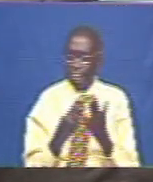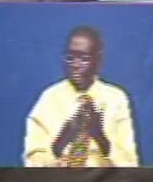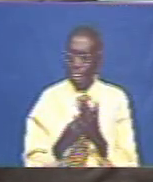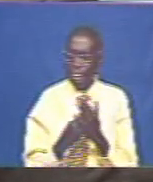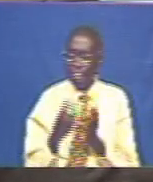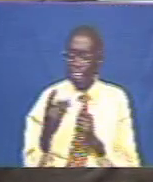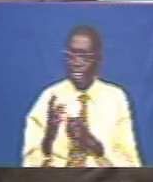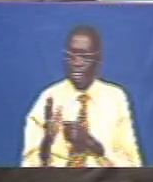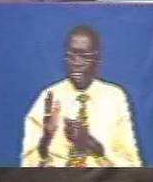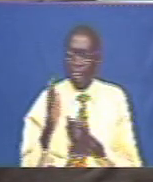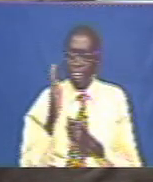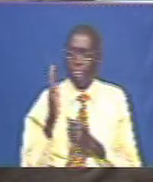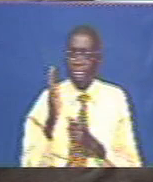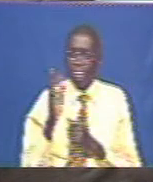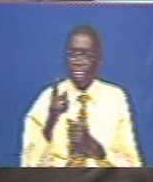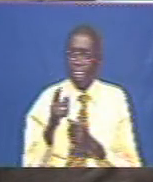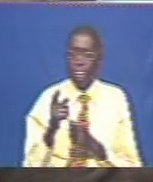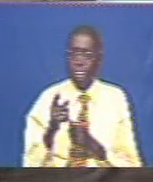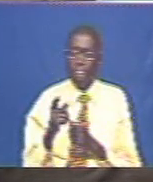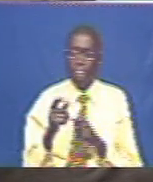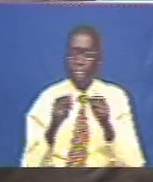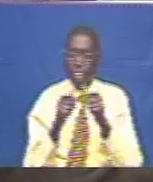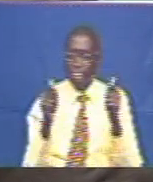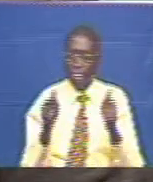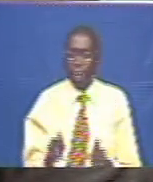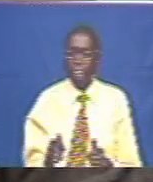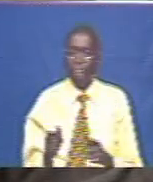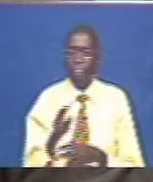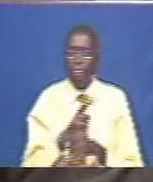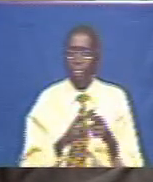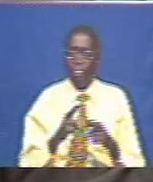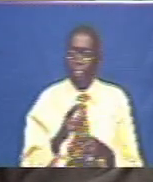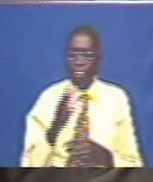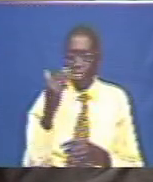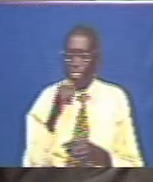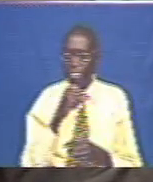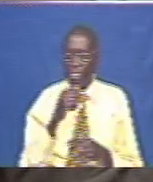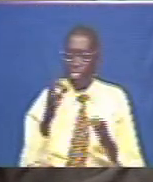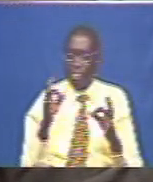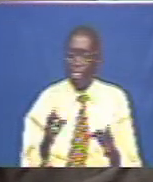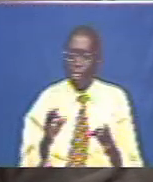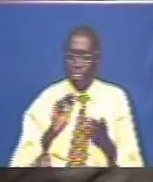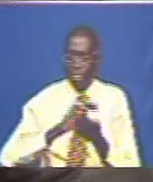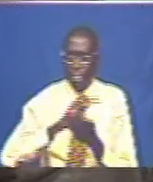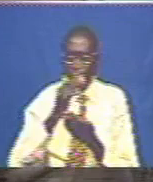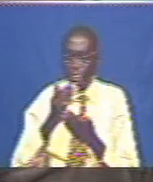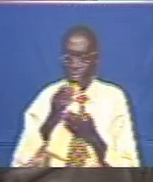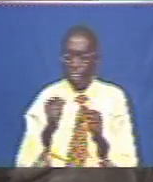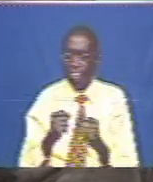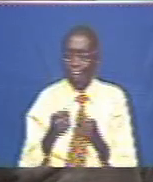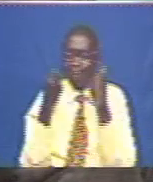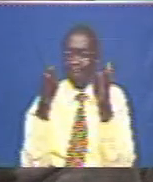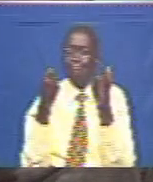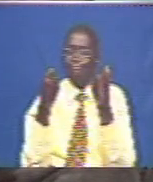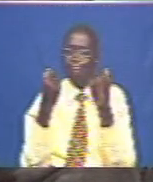the security of the systems you are using, because we want to ensure that our funds are secure. So we are trying to